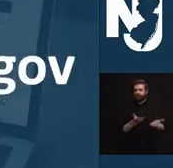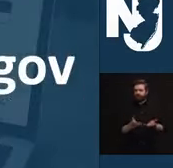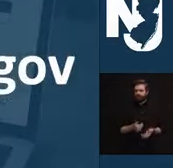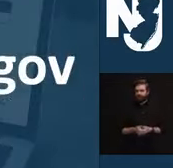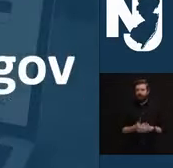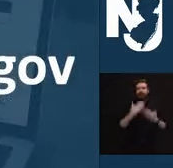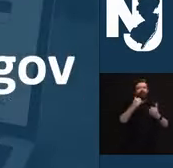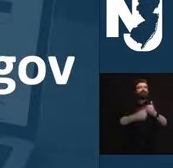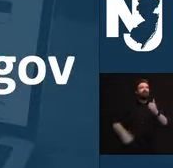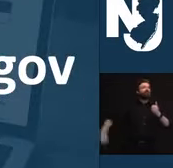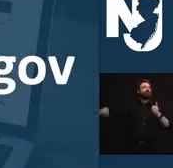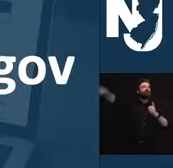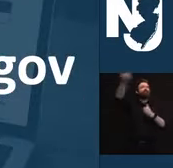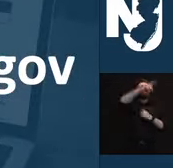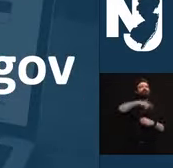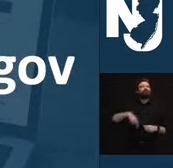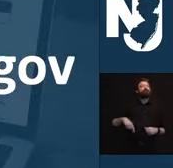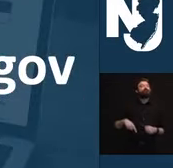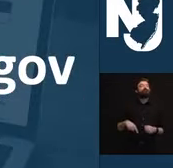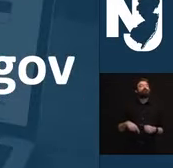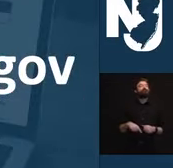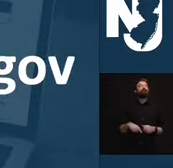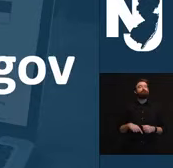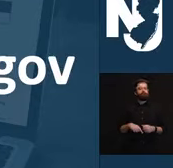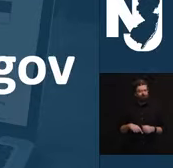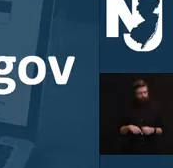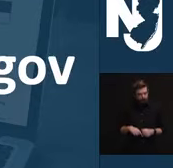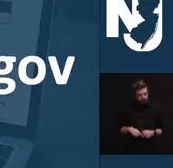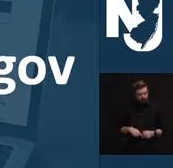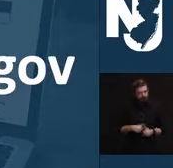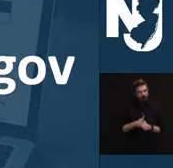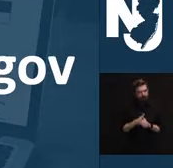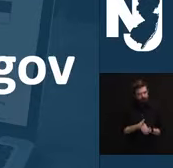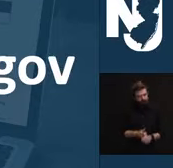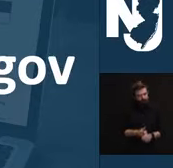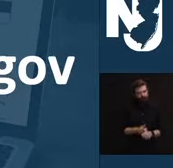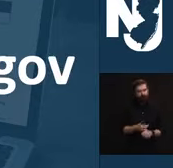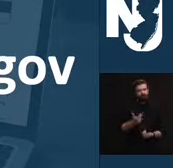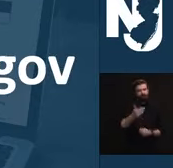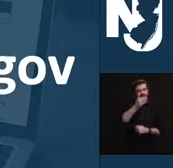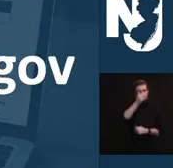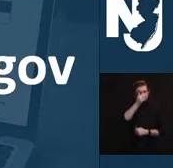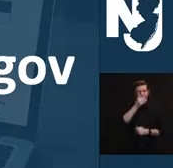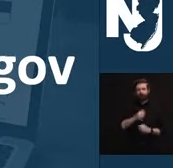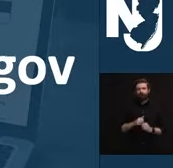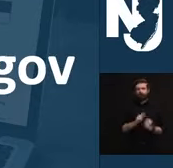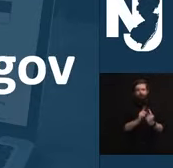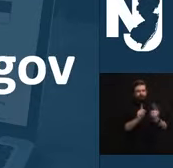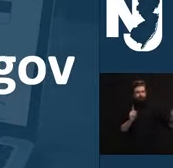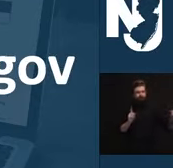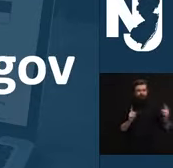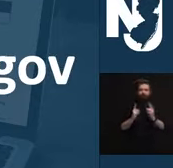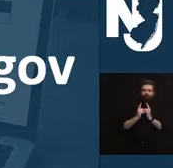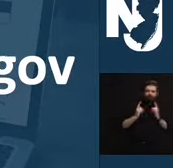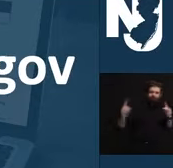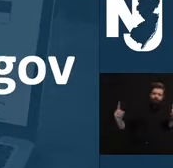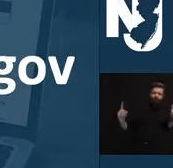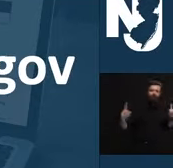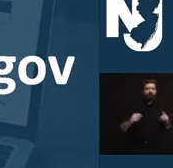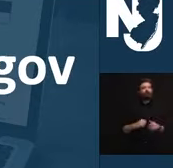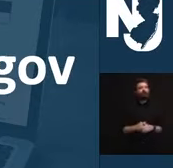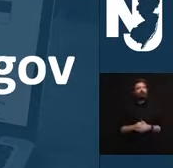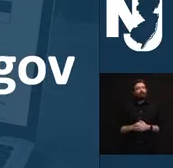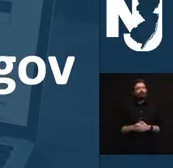who continues to hold tight to the practices that we need to keep our communities healthy, social distancing,